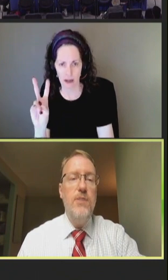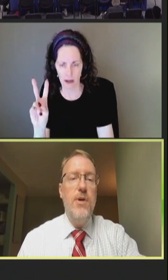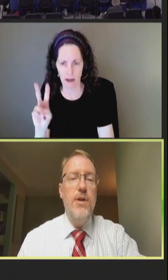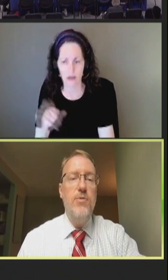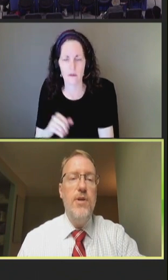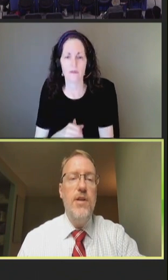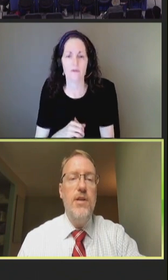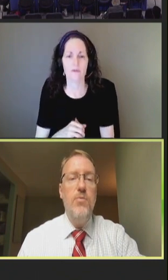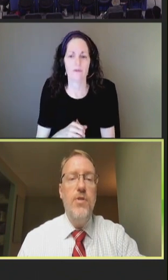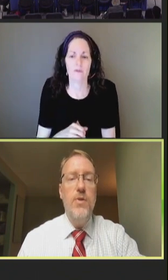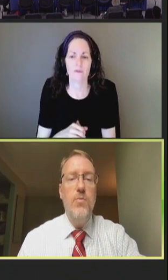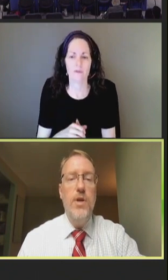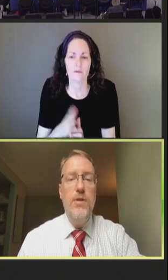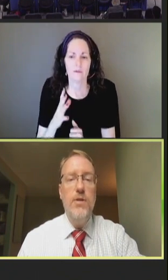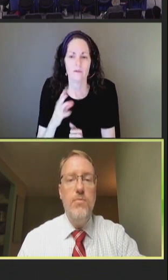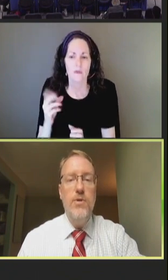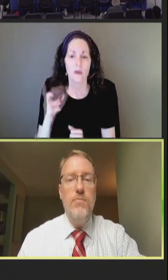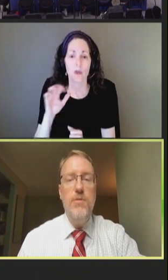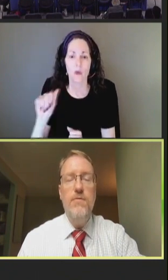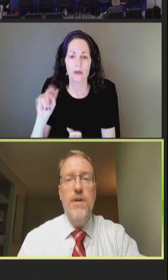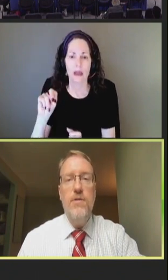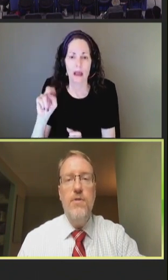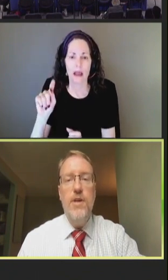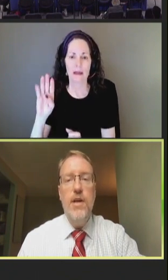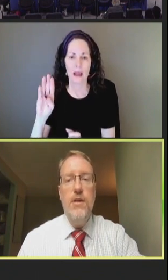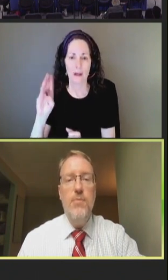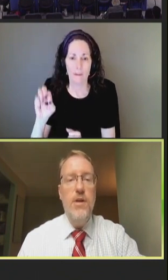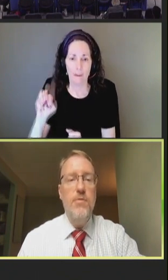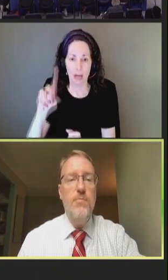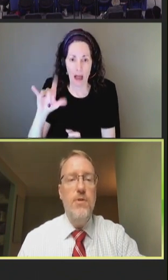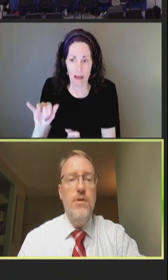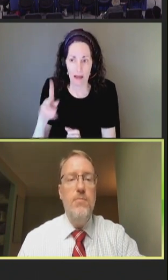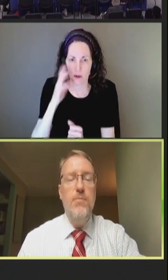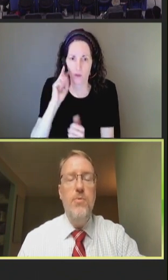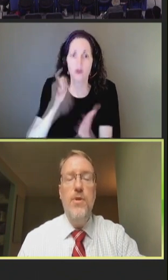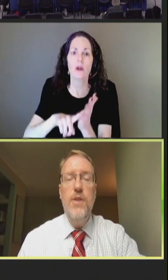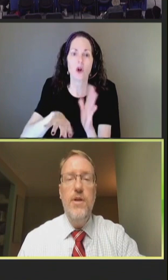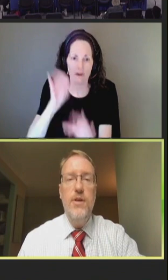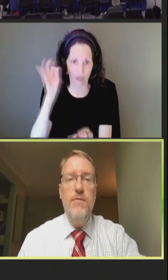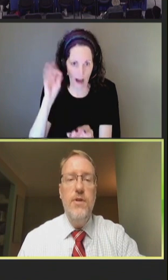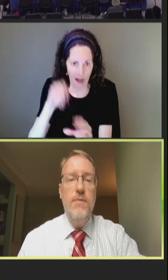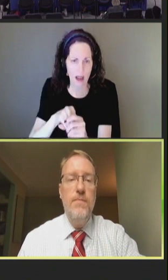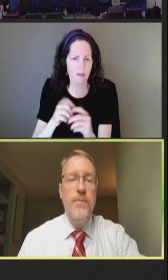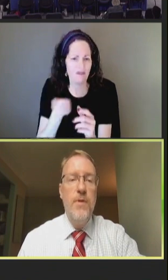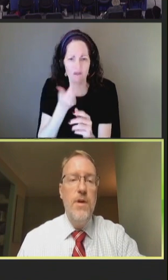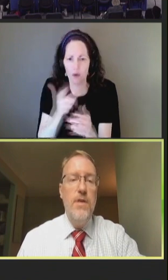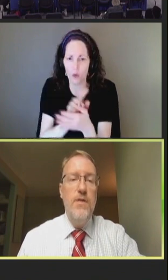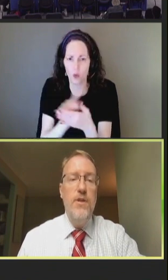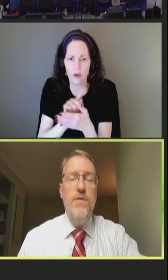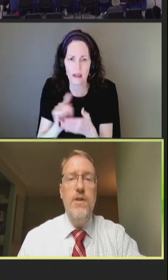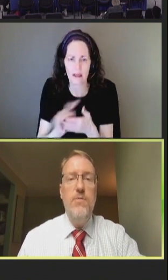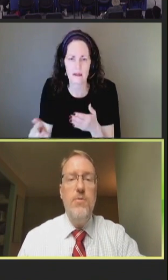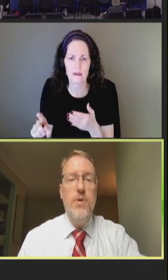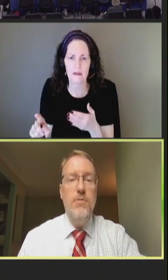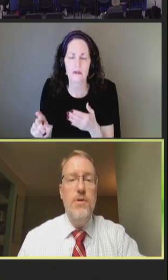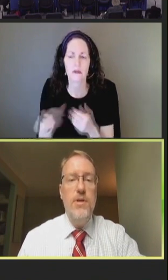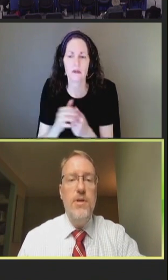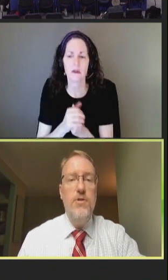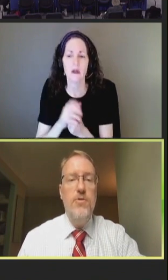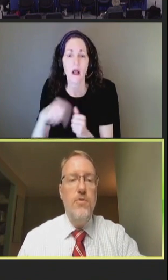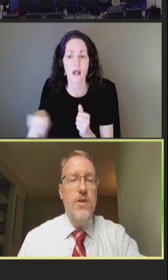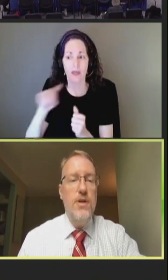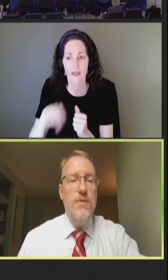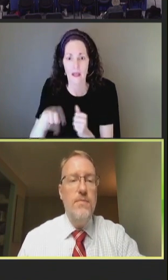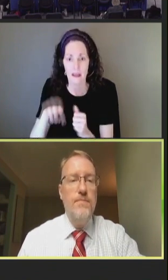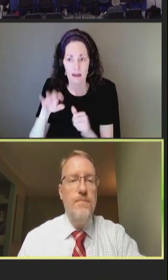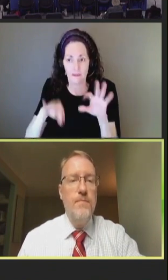neutralizing antibodies were detected within weeks, which is much faster than the antibody response in people with HIV. These findings were published in the